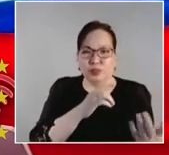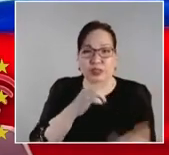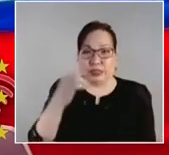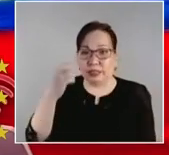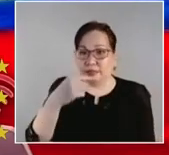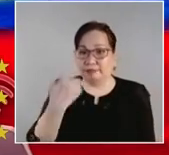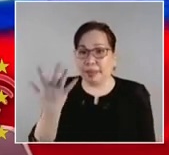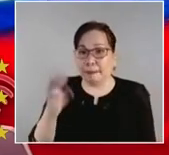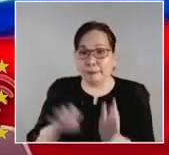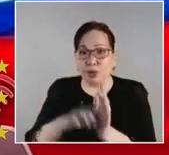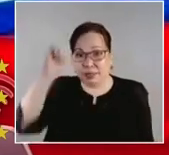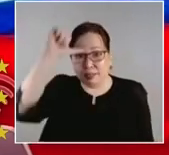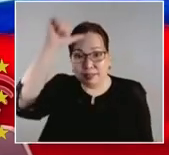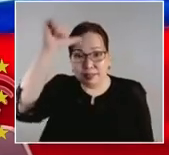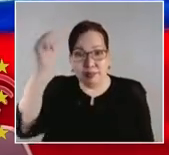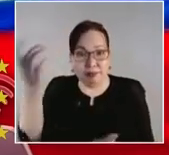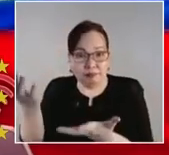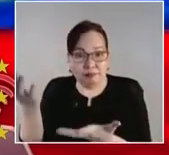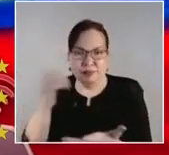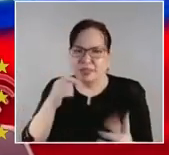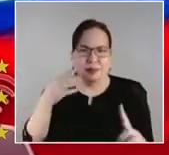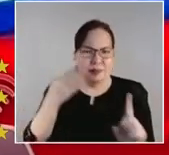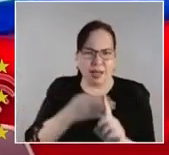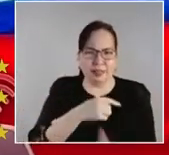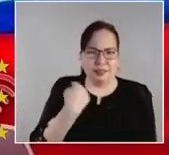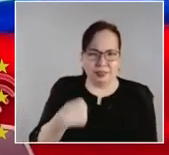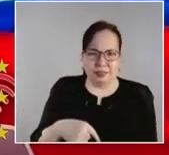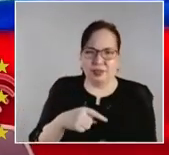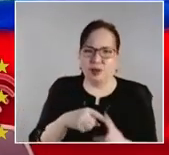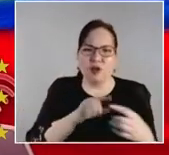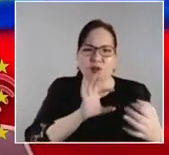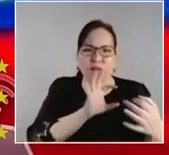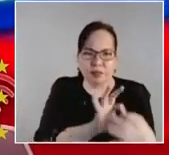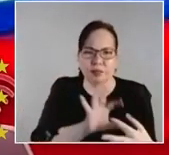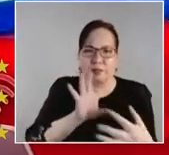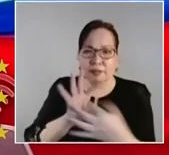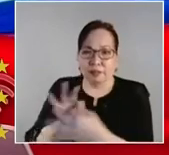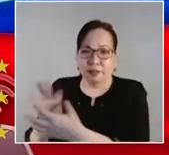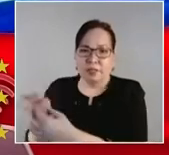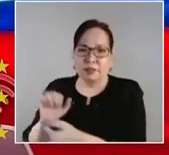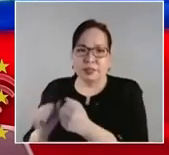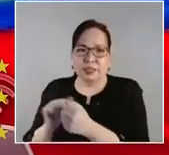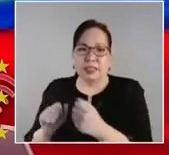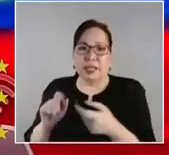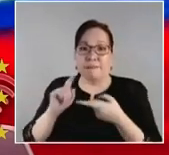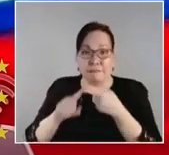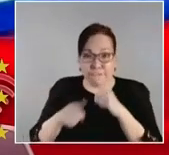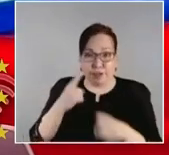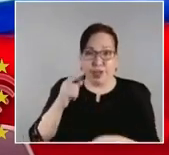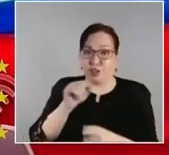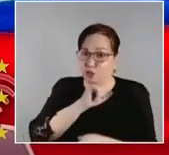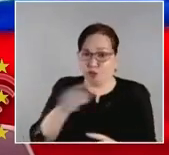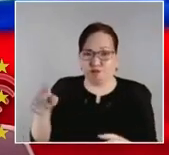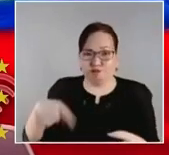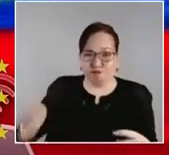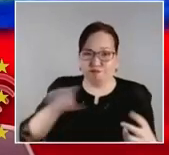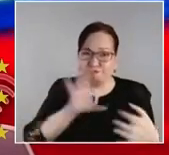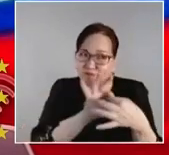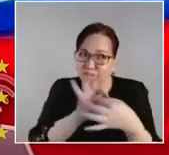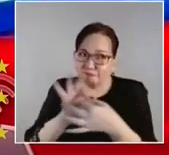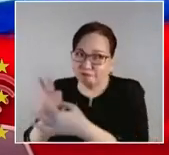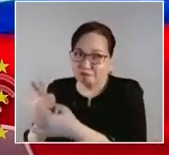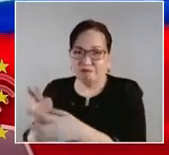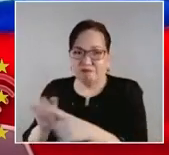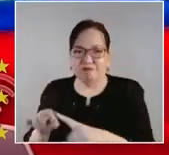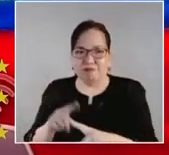the perspective of the Chinese. So, and, a friend to all. A friend to all and foe to none. Mm-hmm. At that, in that way po,